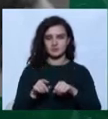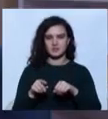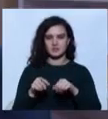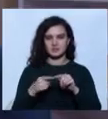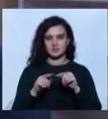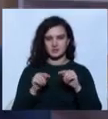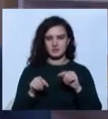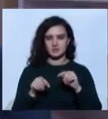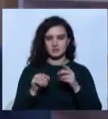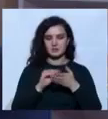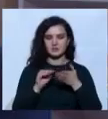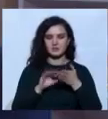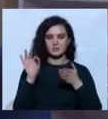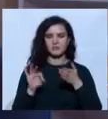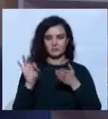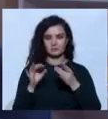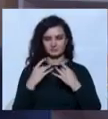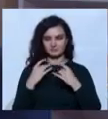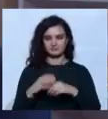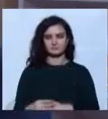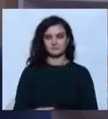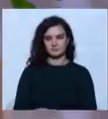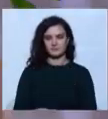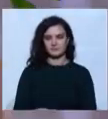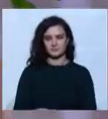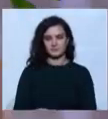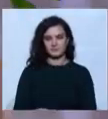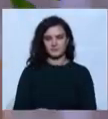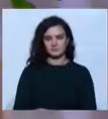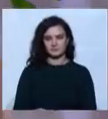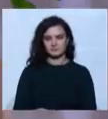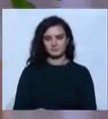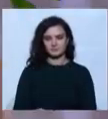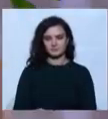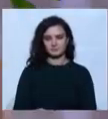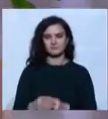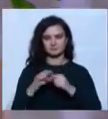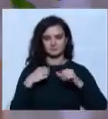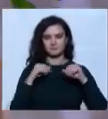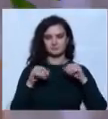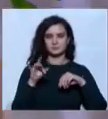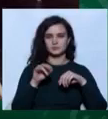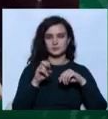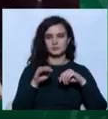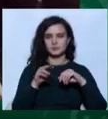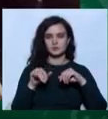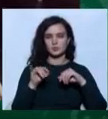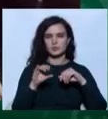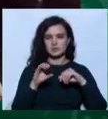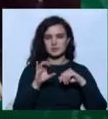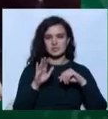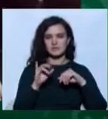on our specific author for today? Indeed, I can. This is Robert Louis